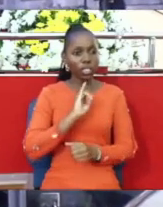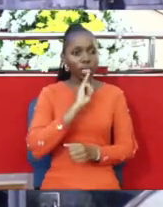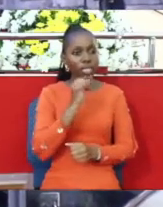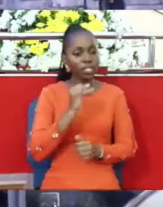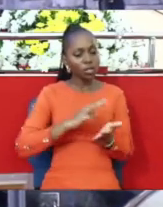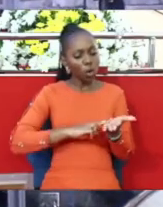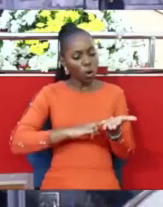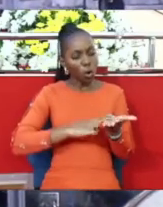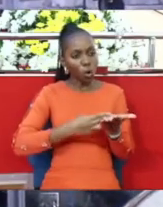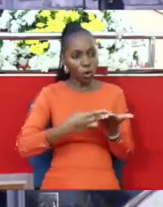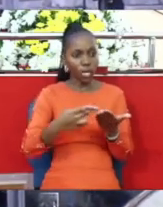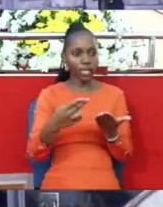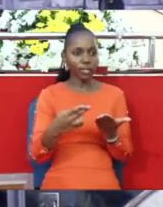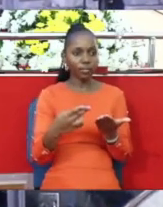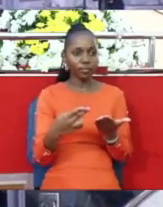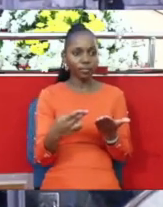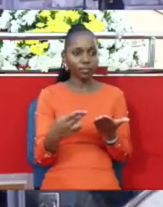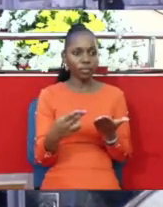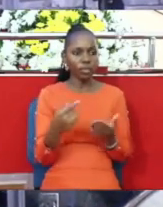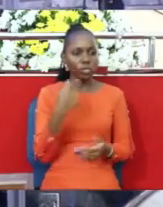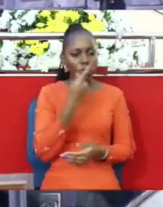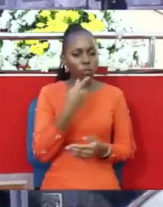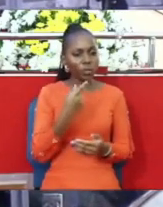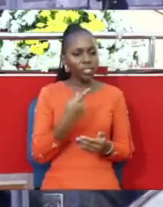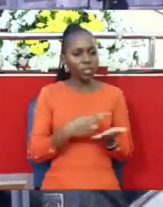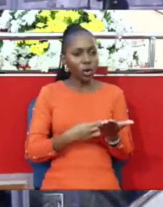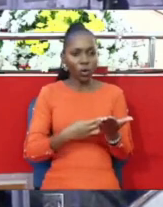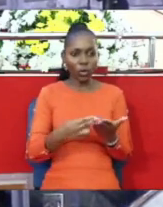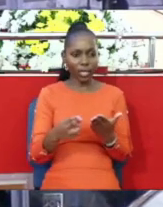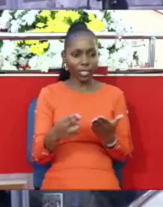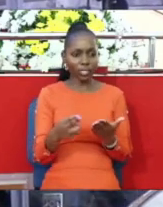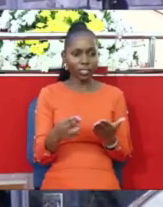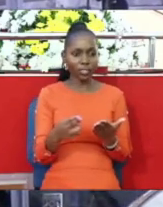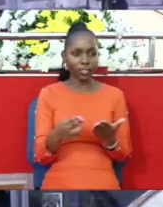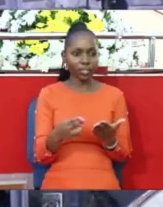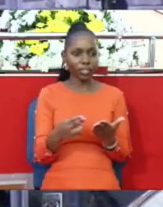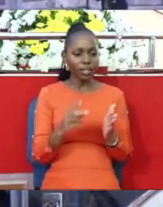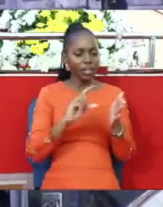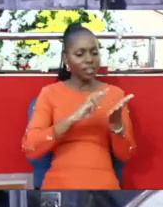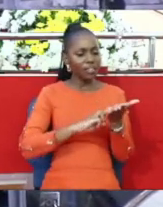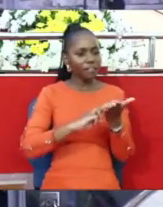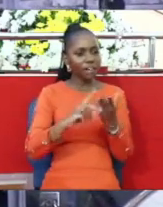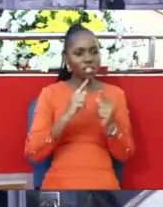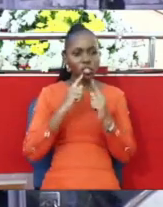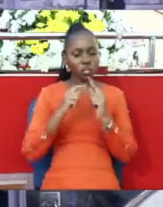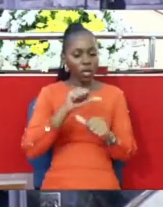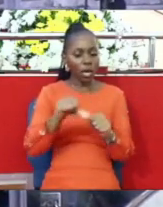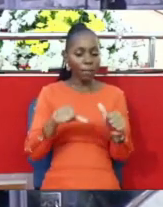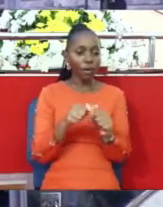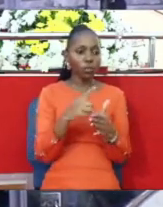runs. So who is righteous in this verse? What is it talking about here? It